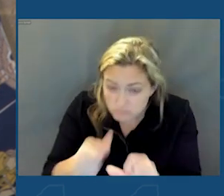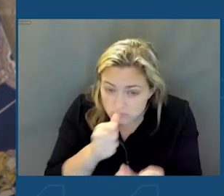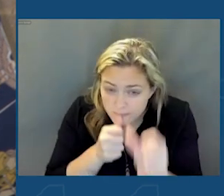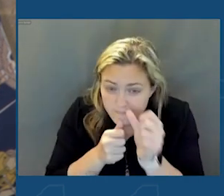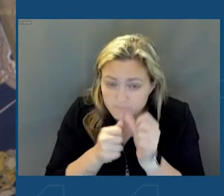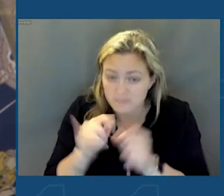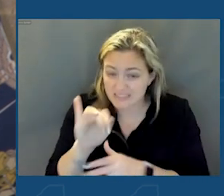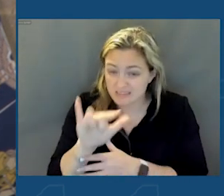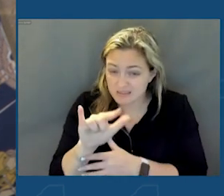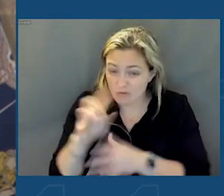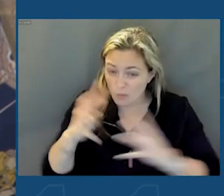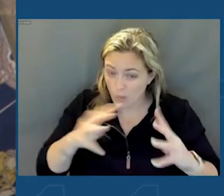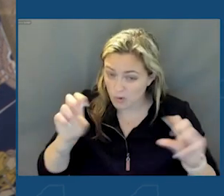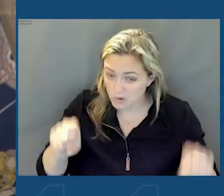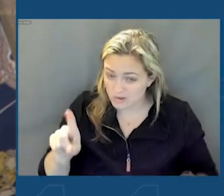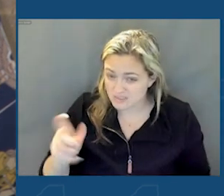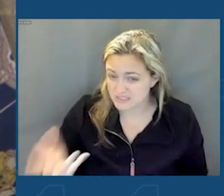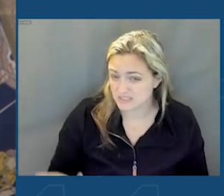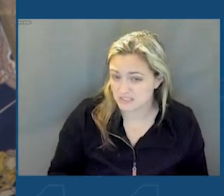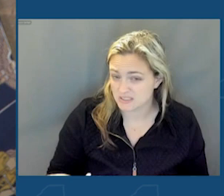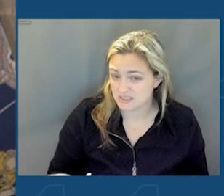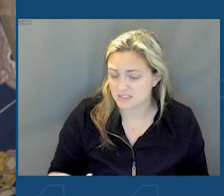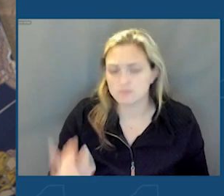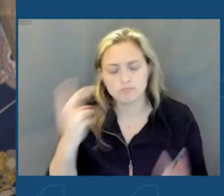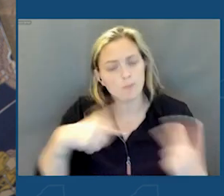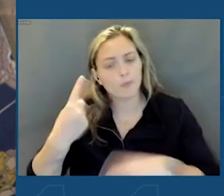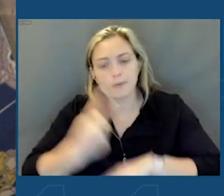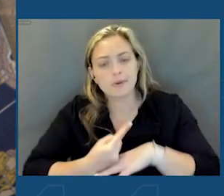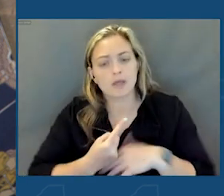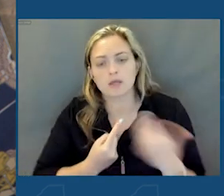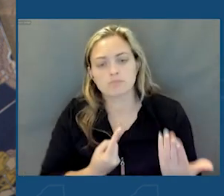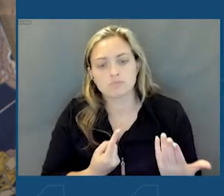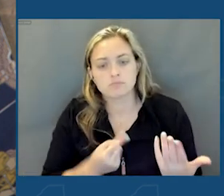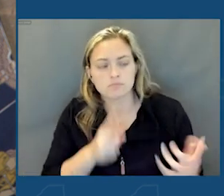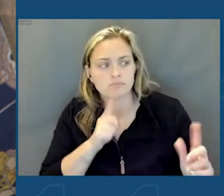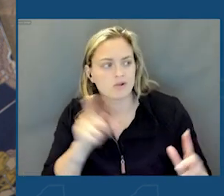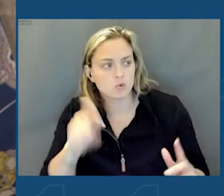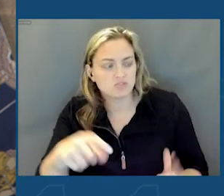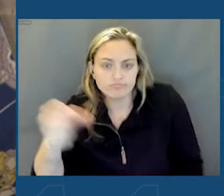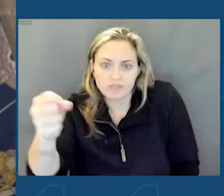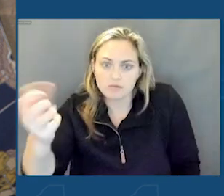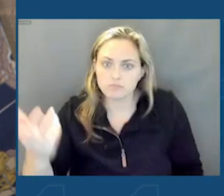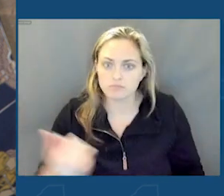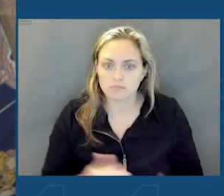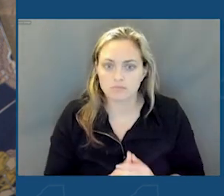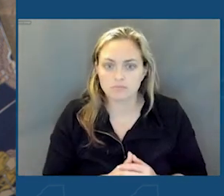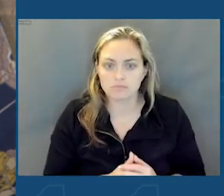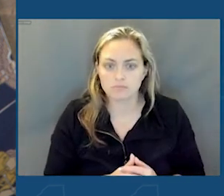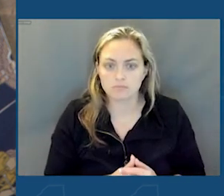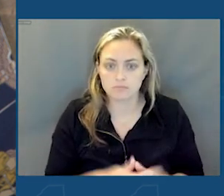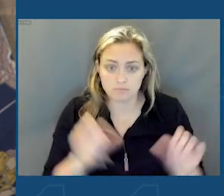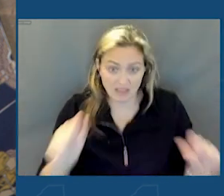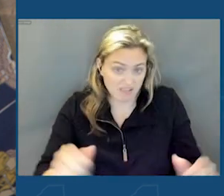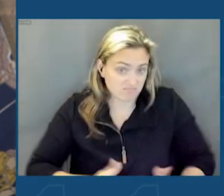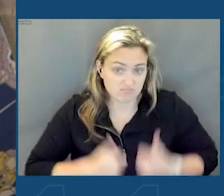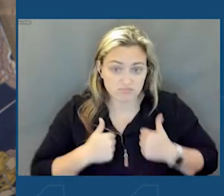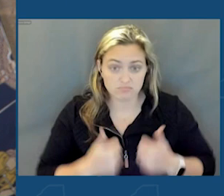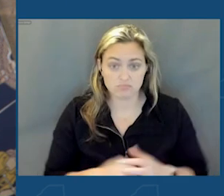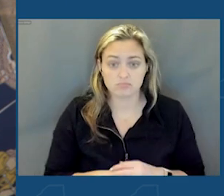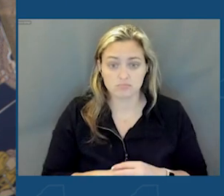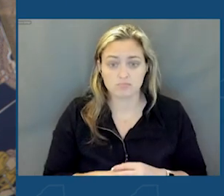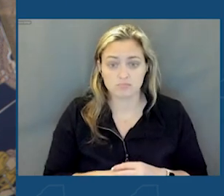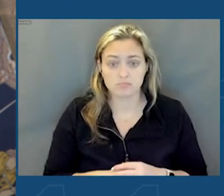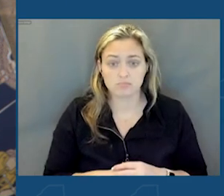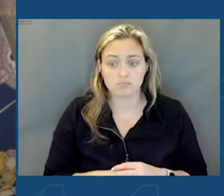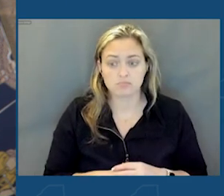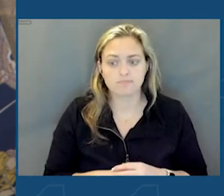war? And Memorial Day answers the question, yes. Yes, we survived. And that is